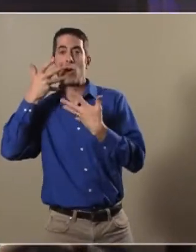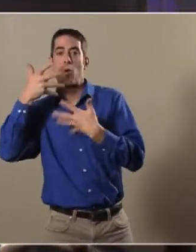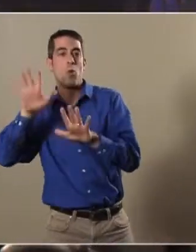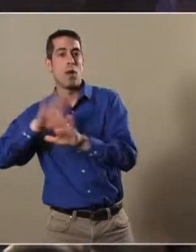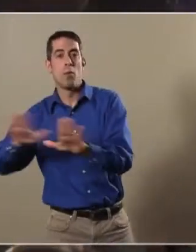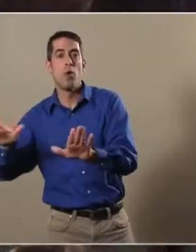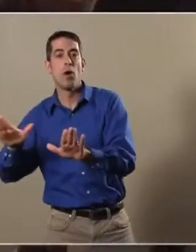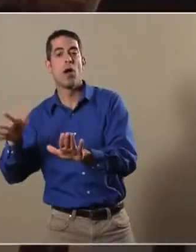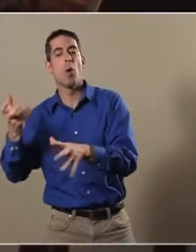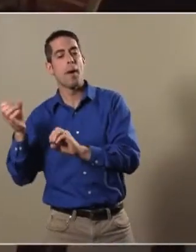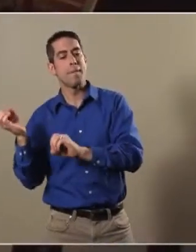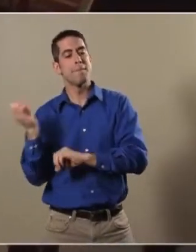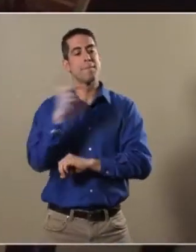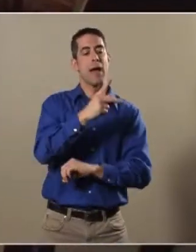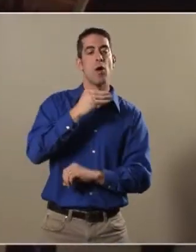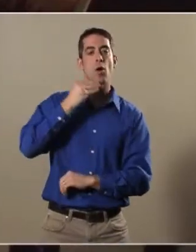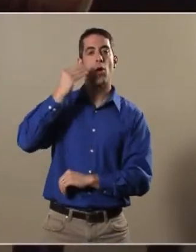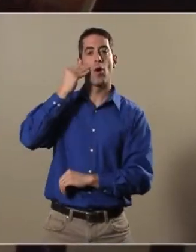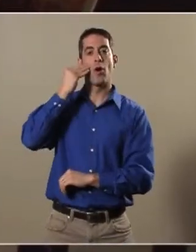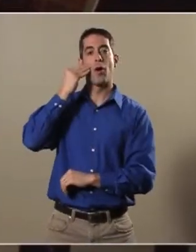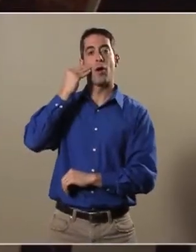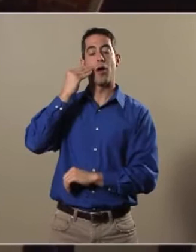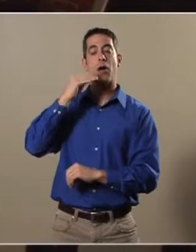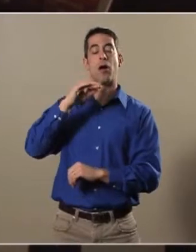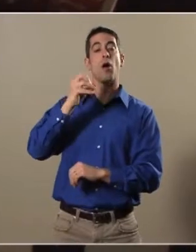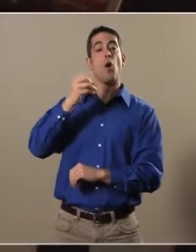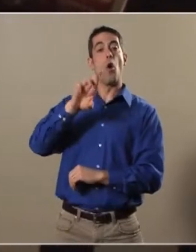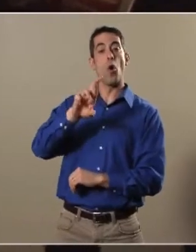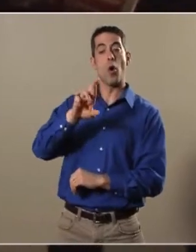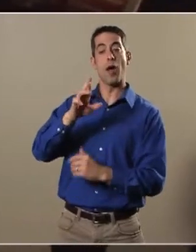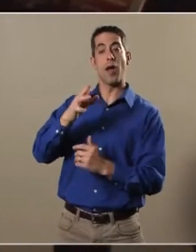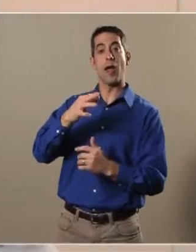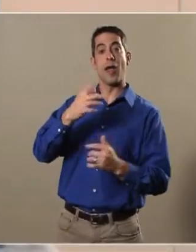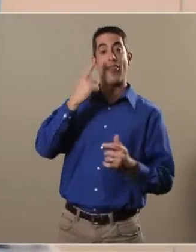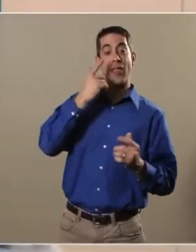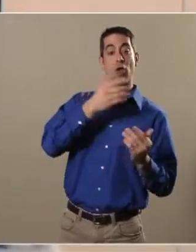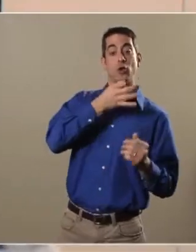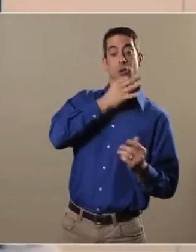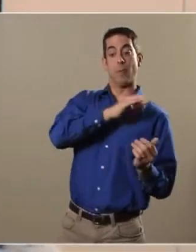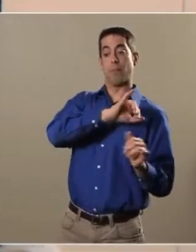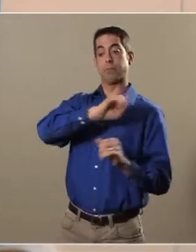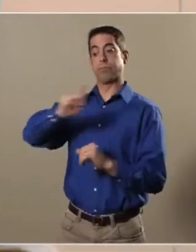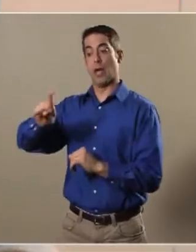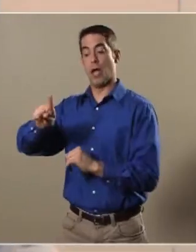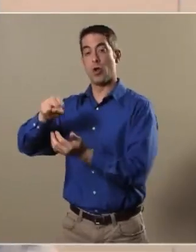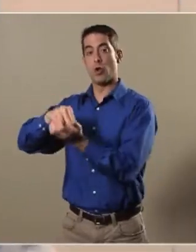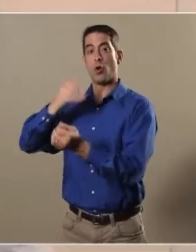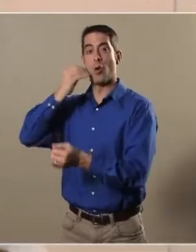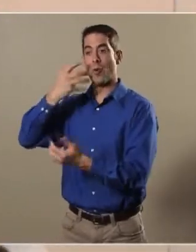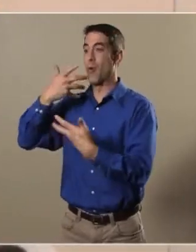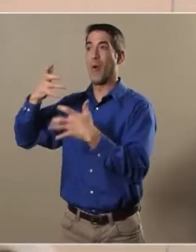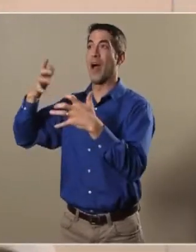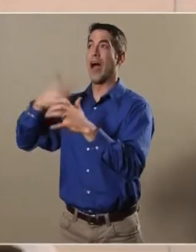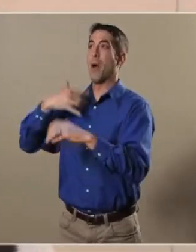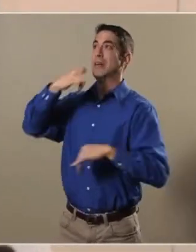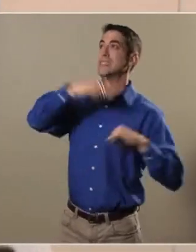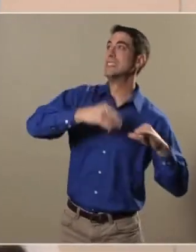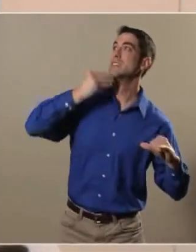assisting consumers to avoid nursing home placement to stay in their own homes. I'm on my